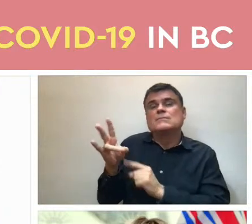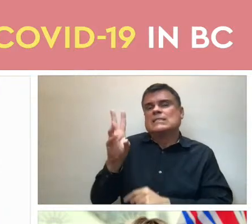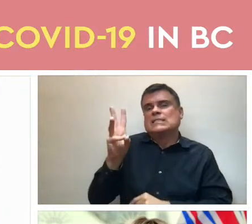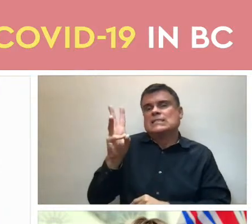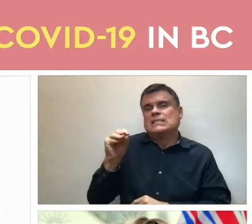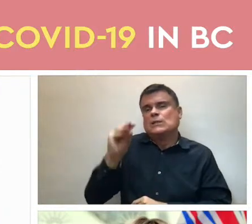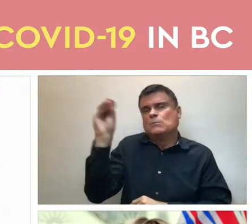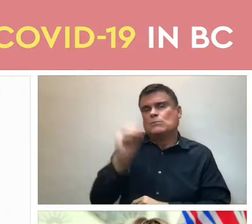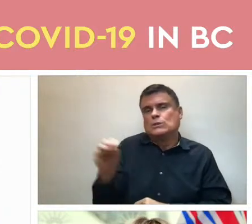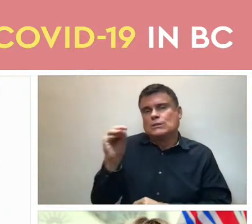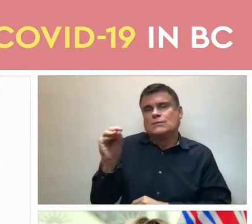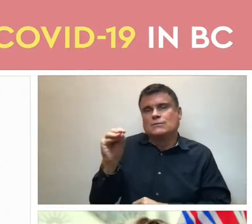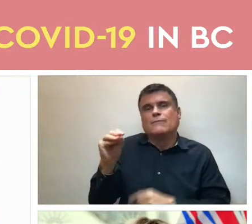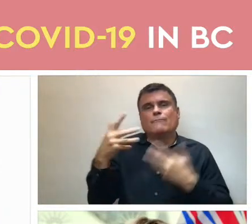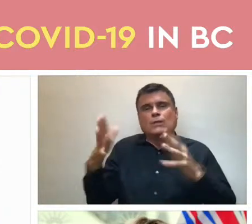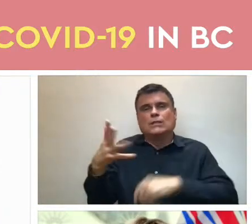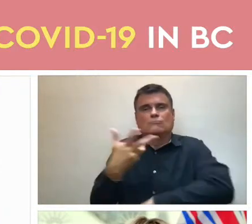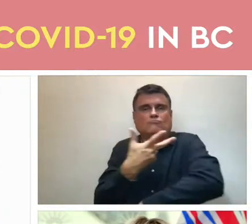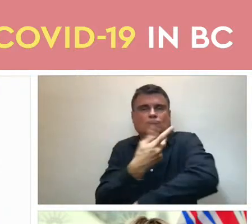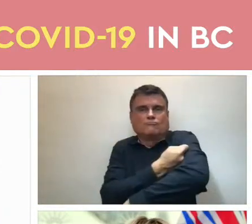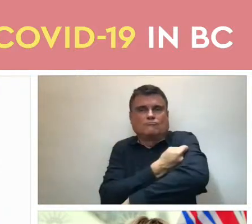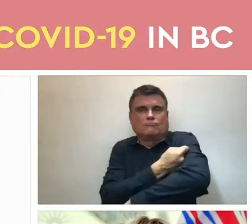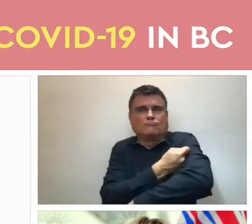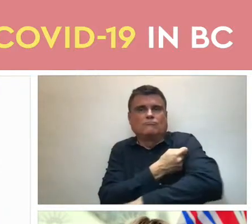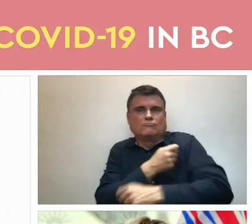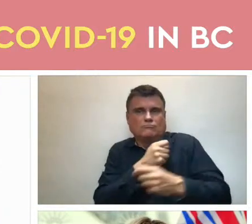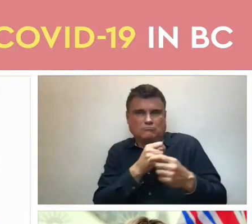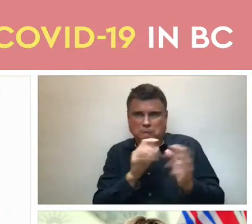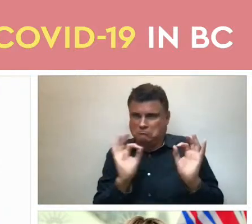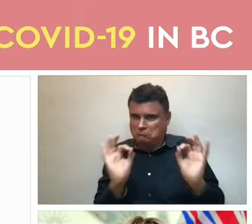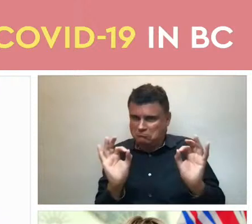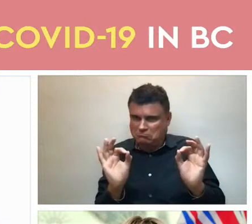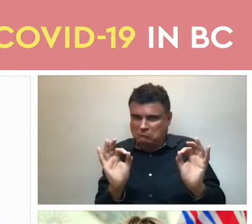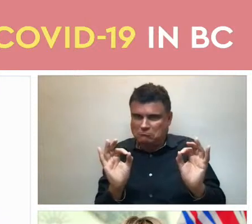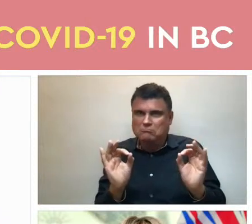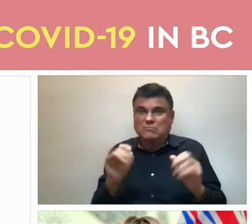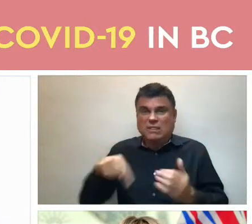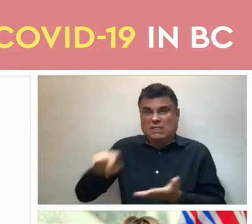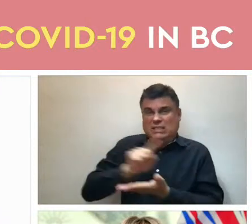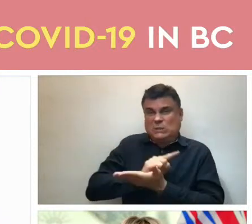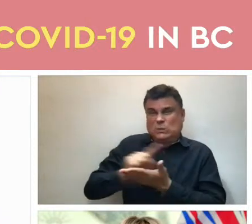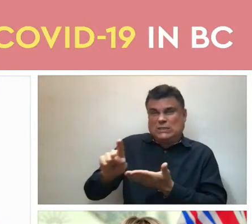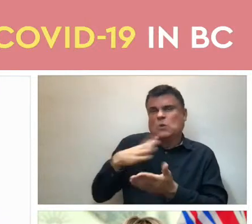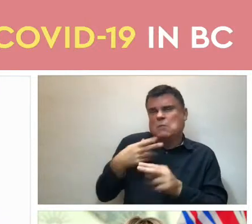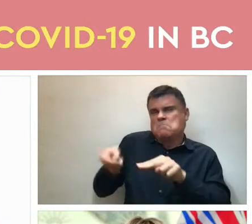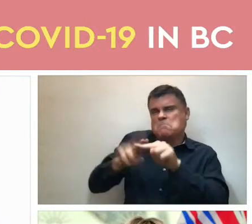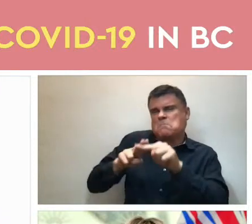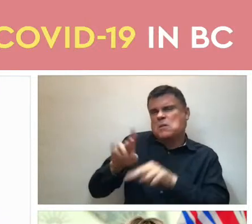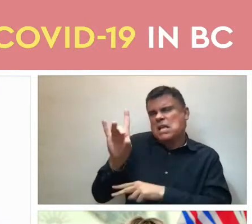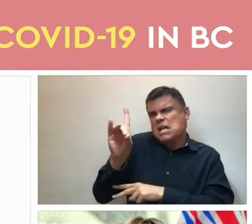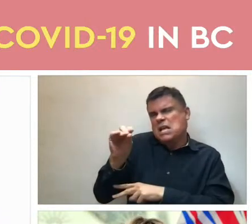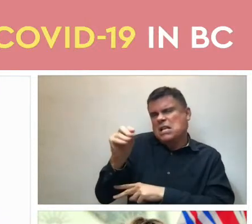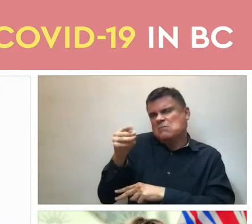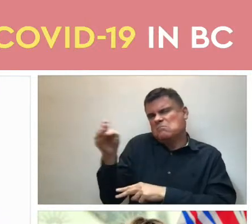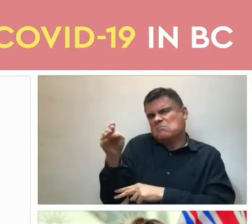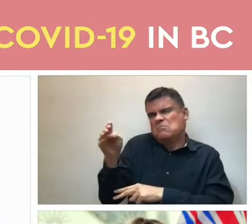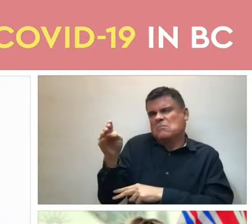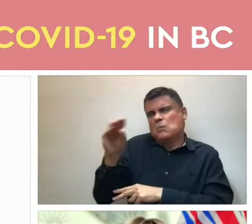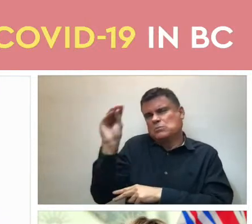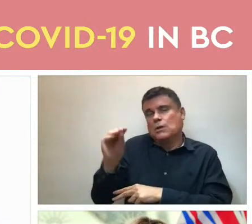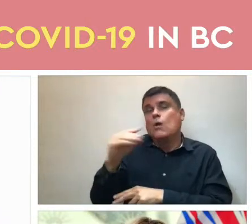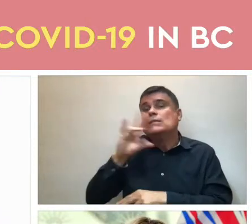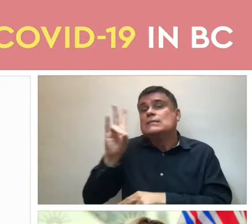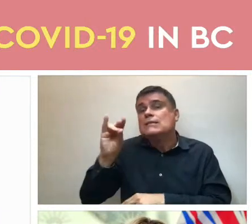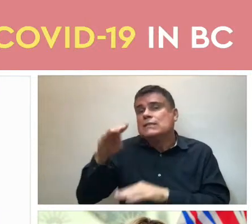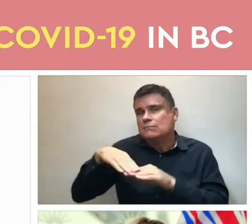now, by the end of this week, we'll have up to 80% or close to 90% of people over age 70 have